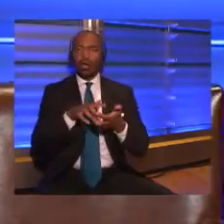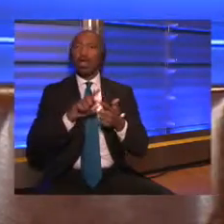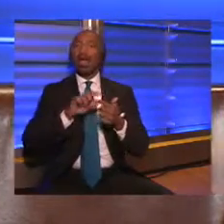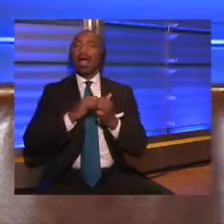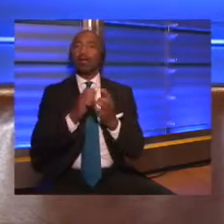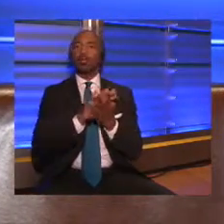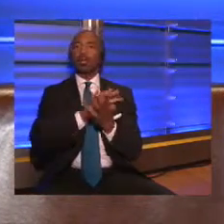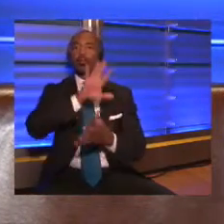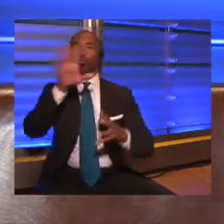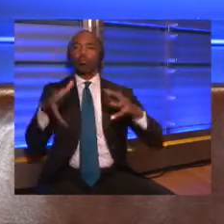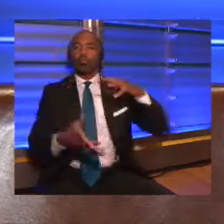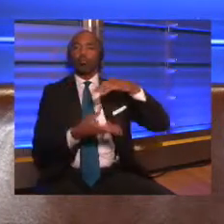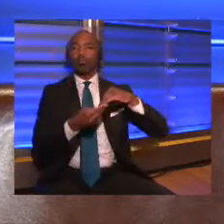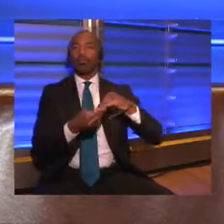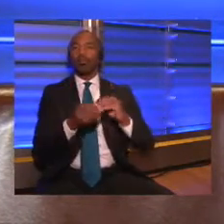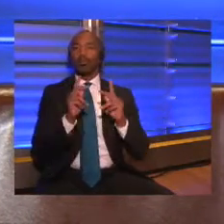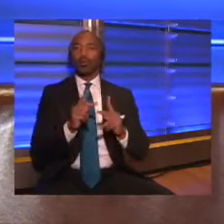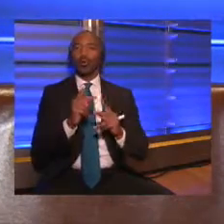whole?